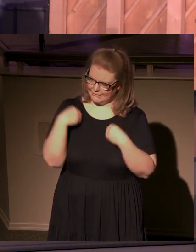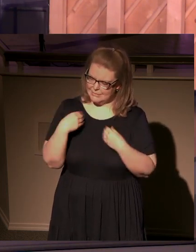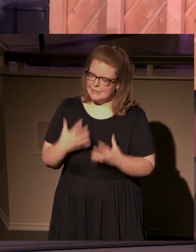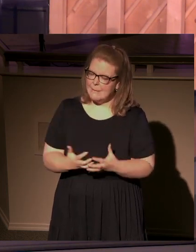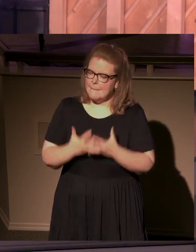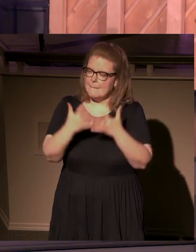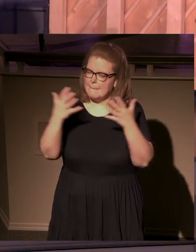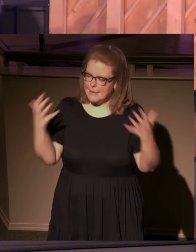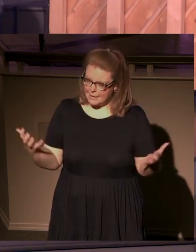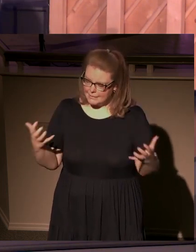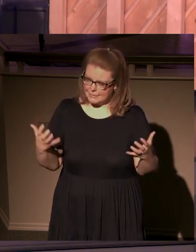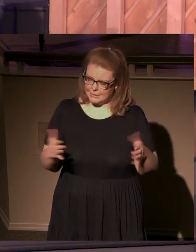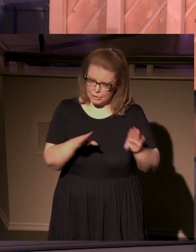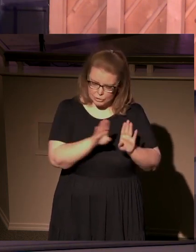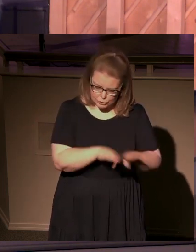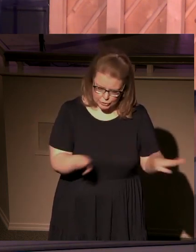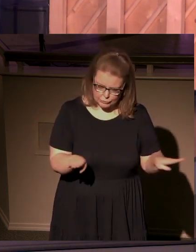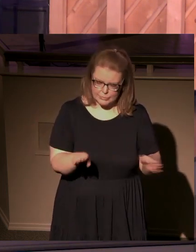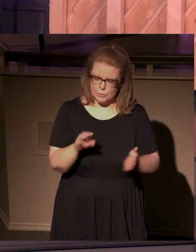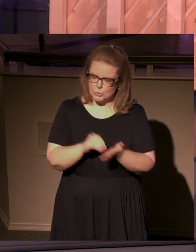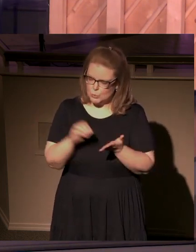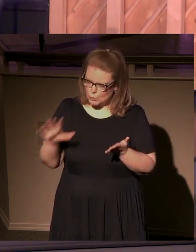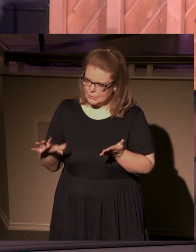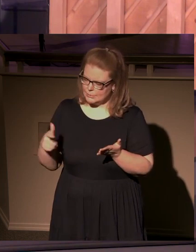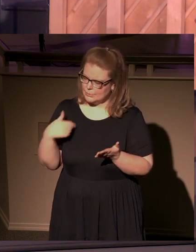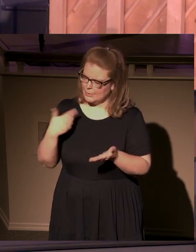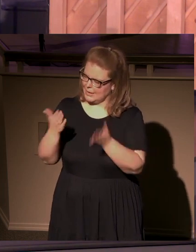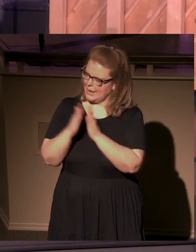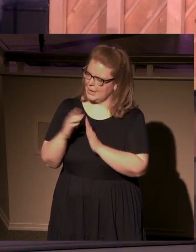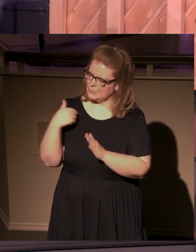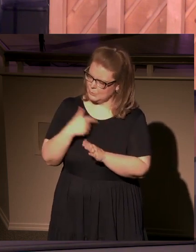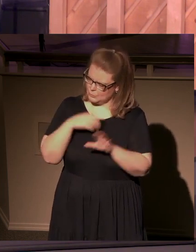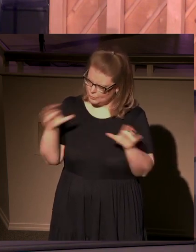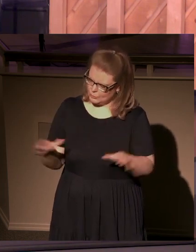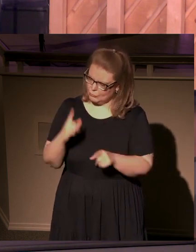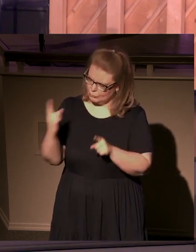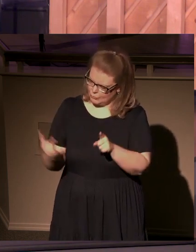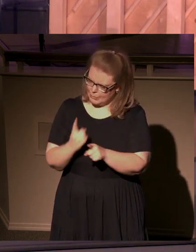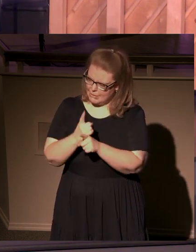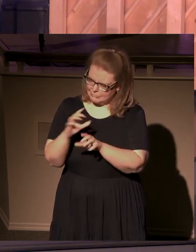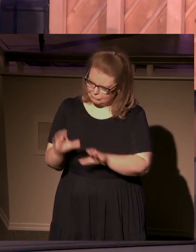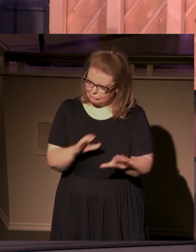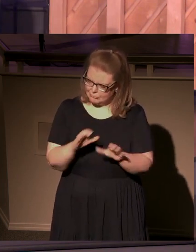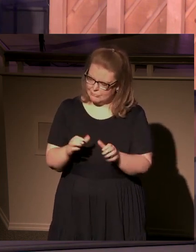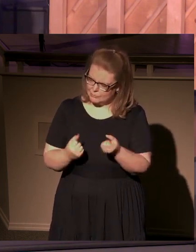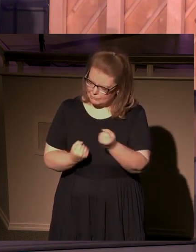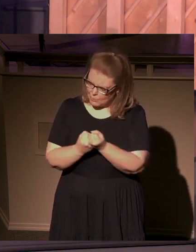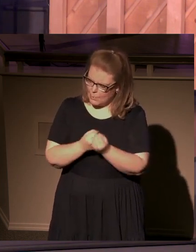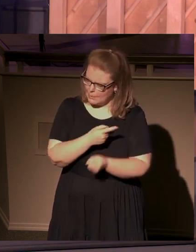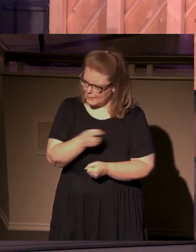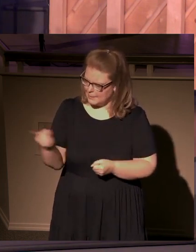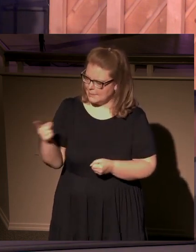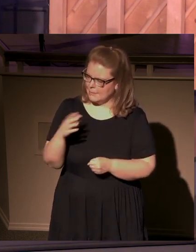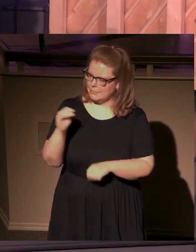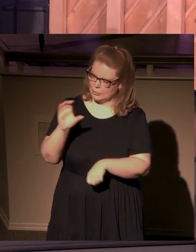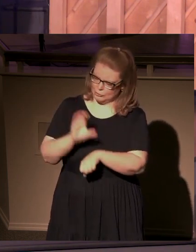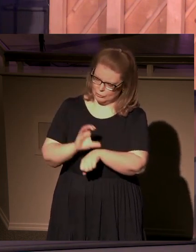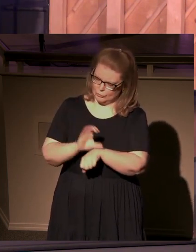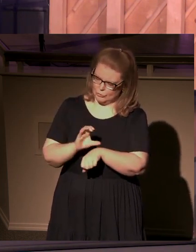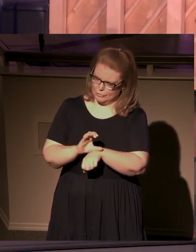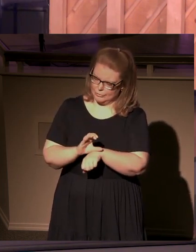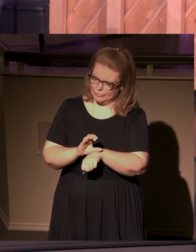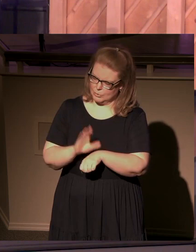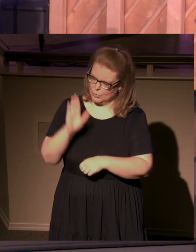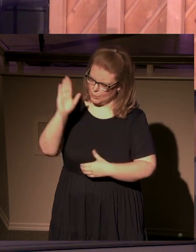abundantly of children and students, and Lord, we ask that we would do right by them, and we would be a church where